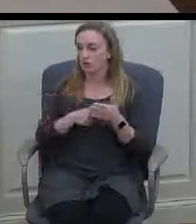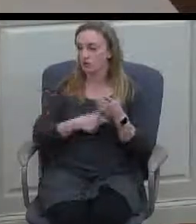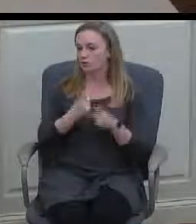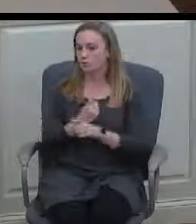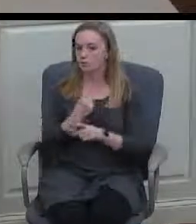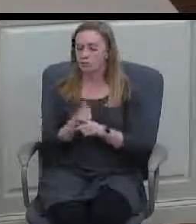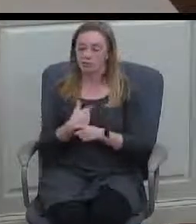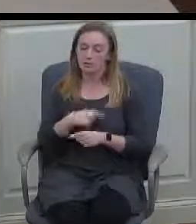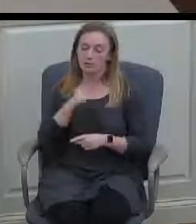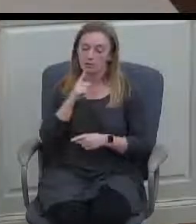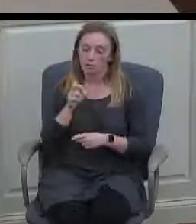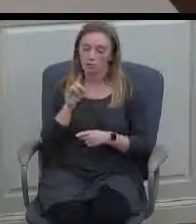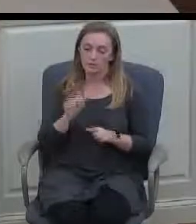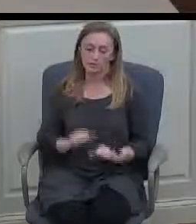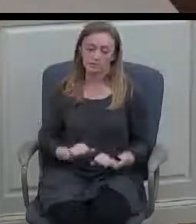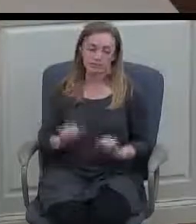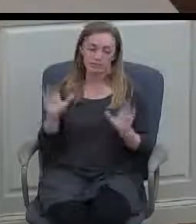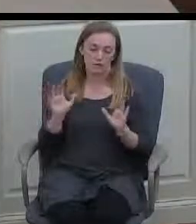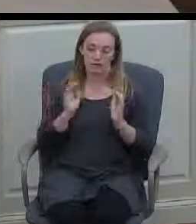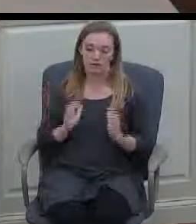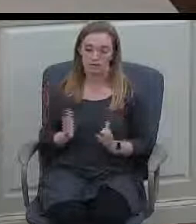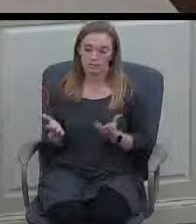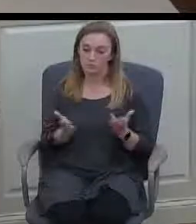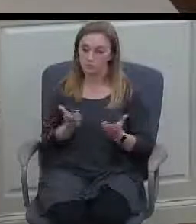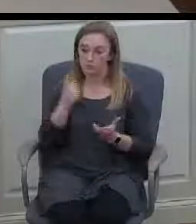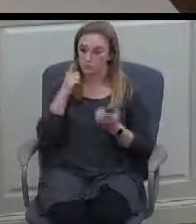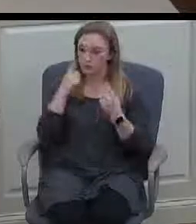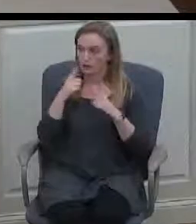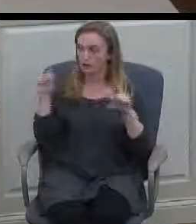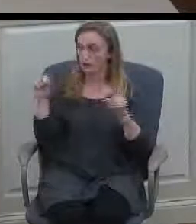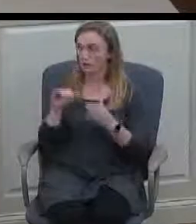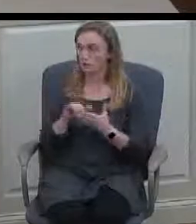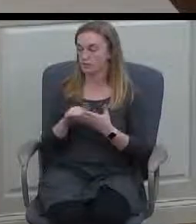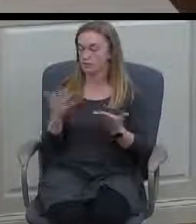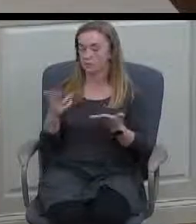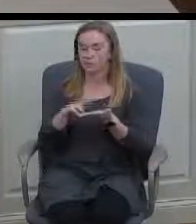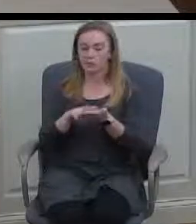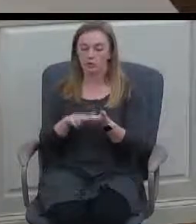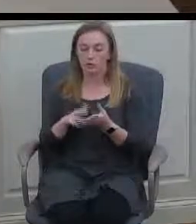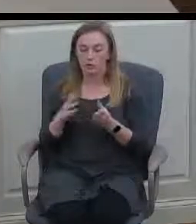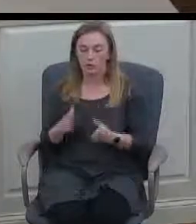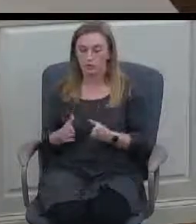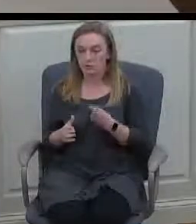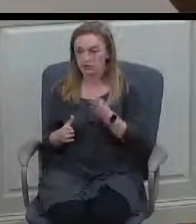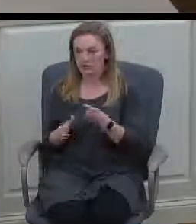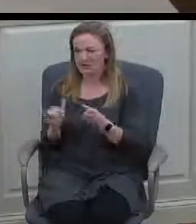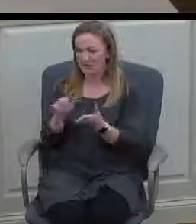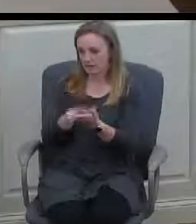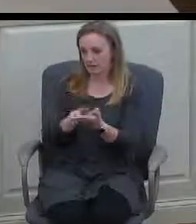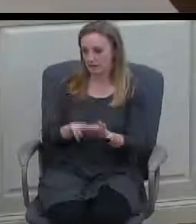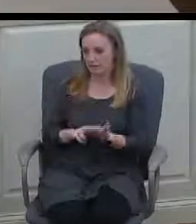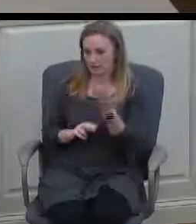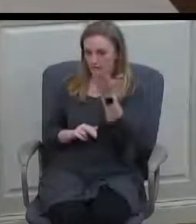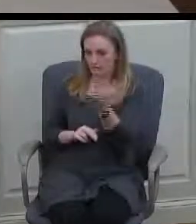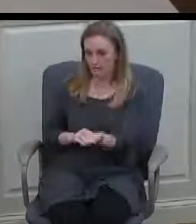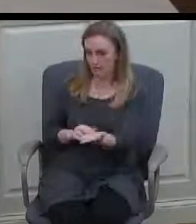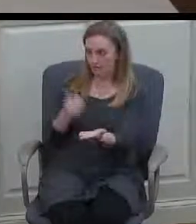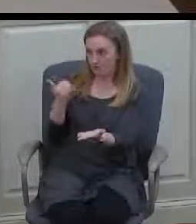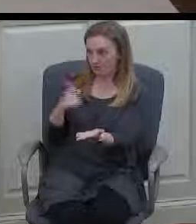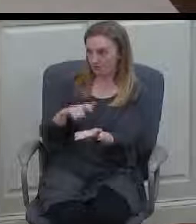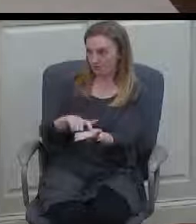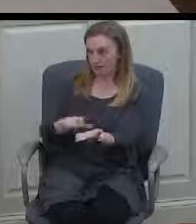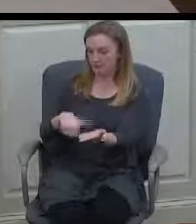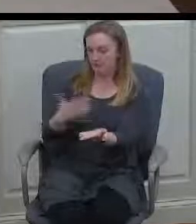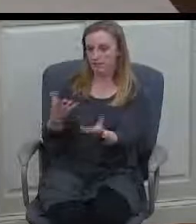did sacrifice customer service in order to do that. And so the contract that was in front of them this time provided